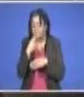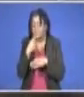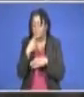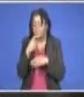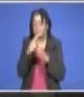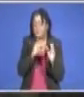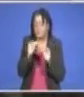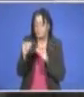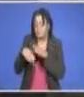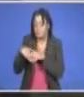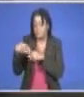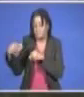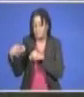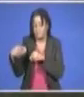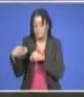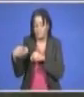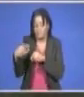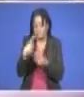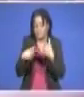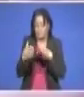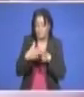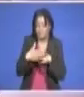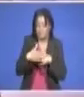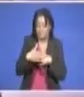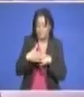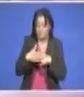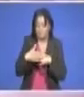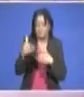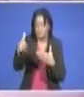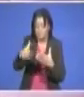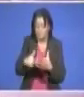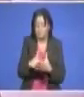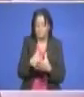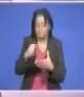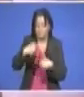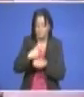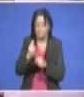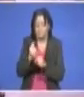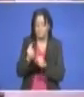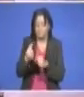come back and renew acquaintances. And so this is very, very important to the community.